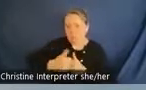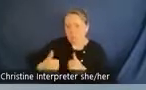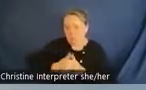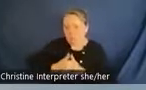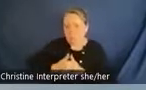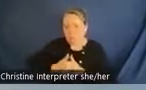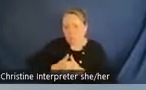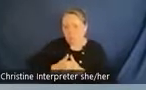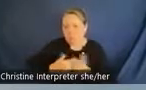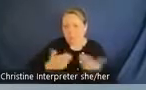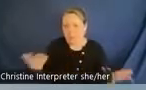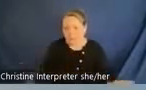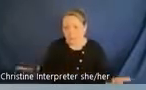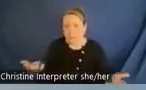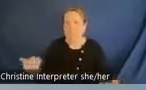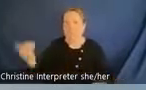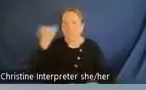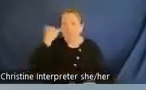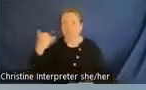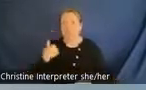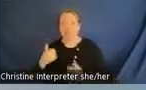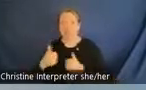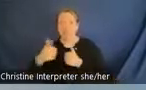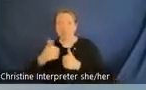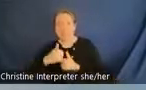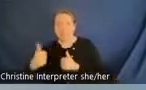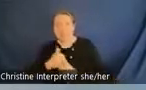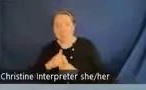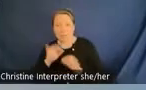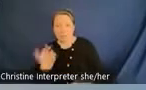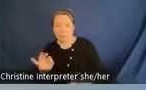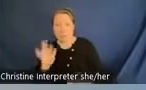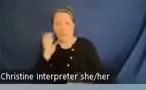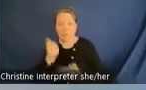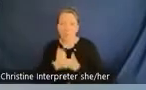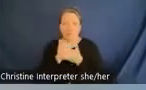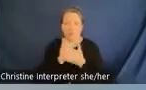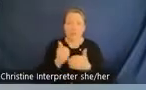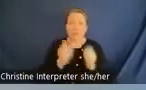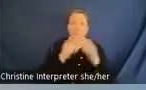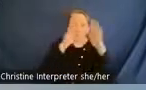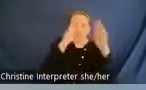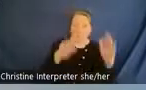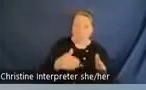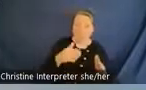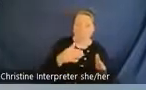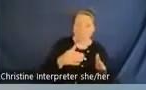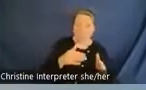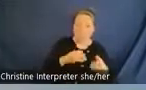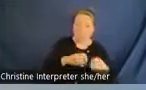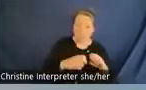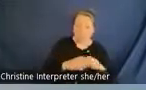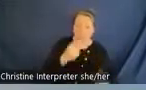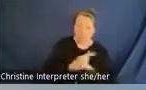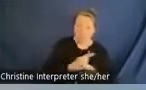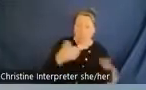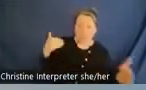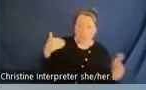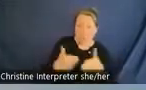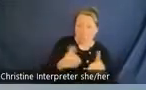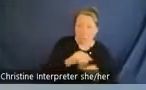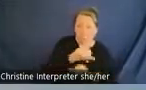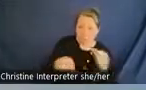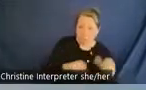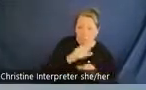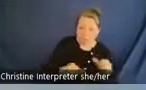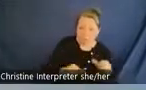make universal housing really perfect, to have it as close to services as possible. And the services in